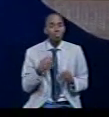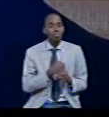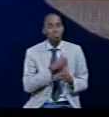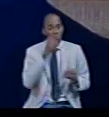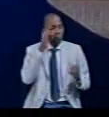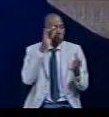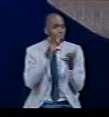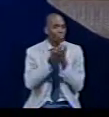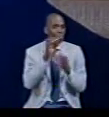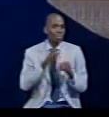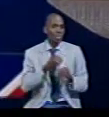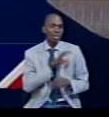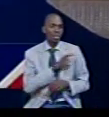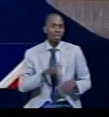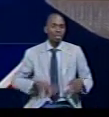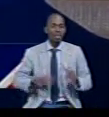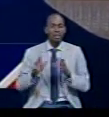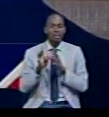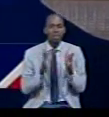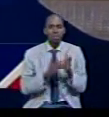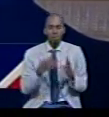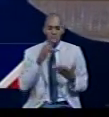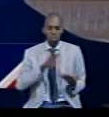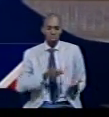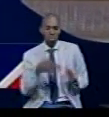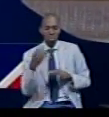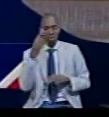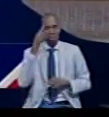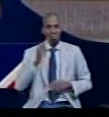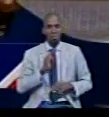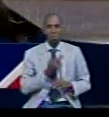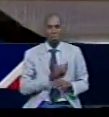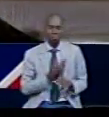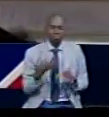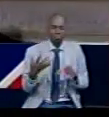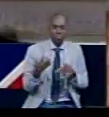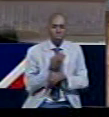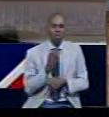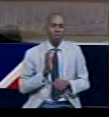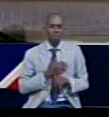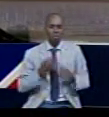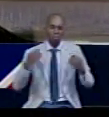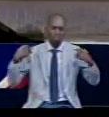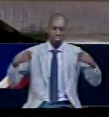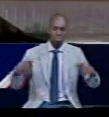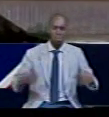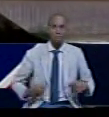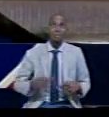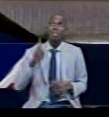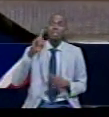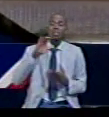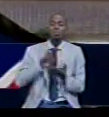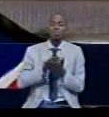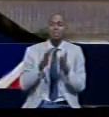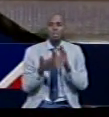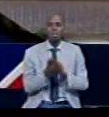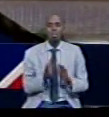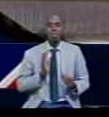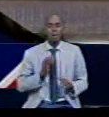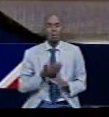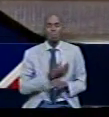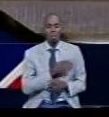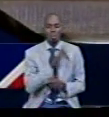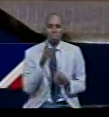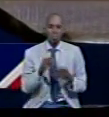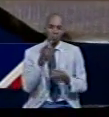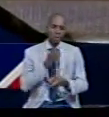Christ, who died for us and who took our pain, who took our punishment, it became our substitute, and then